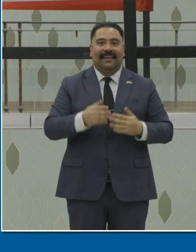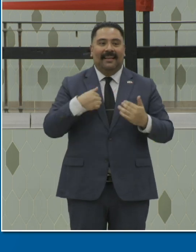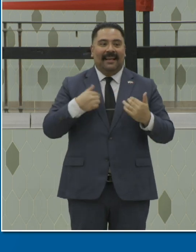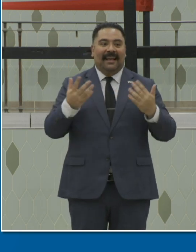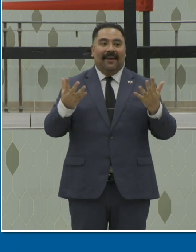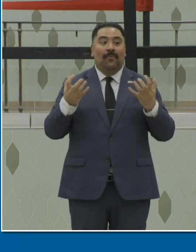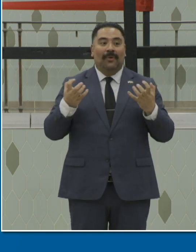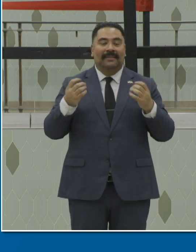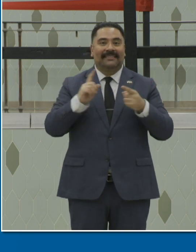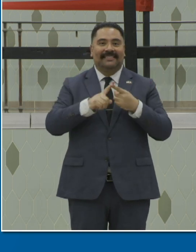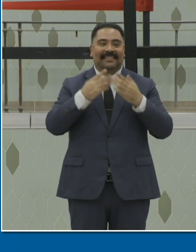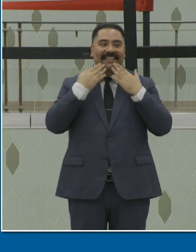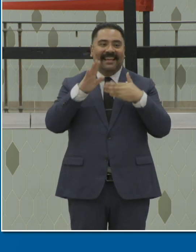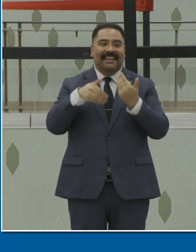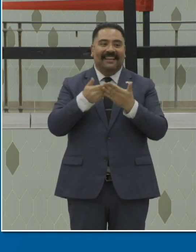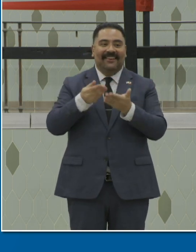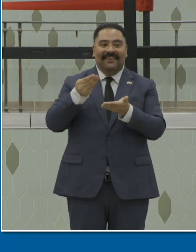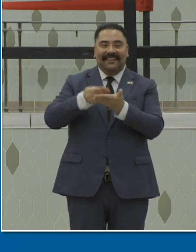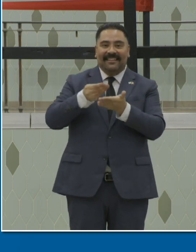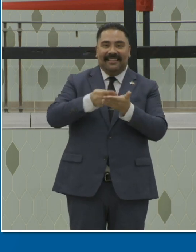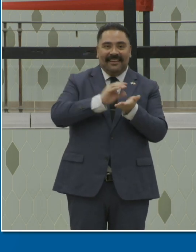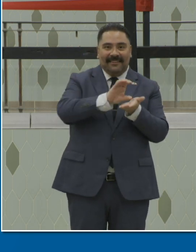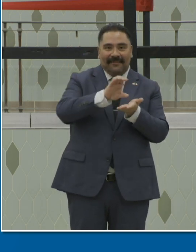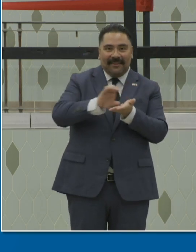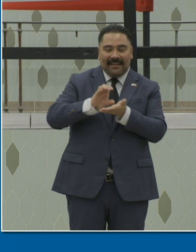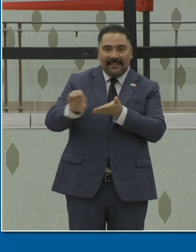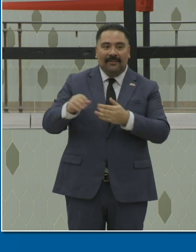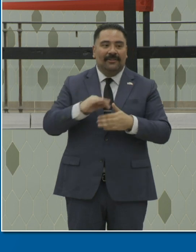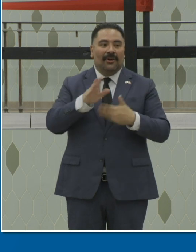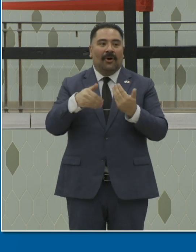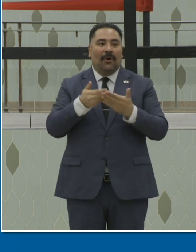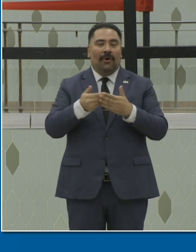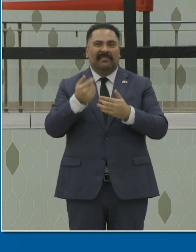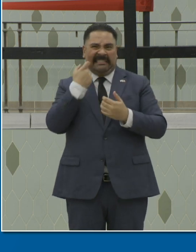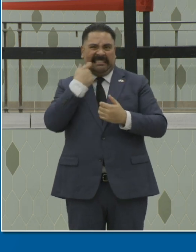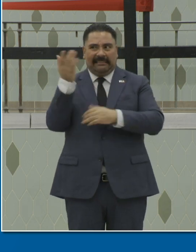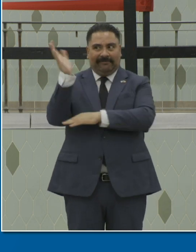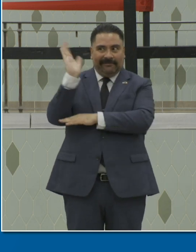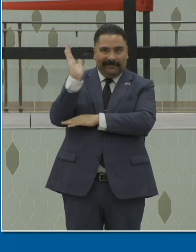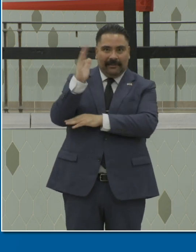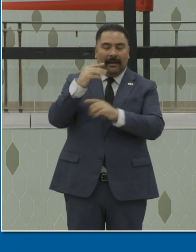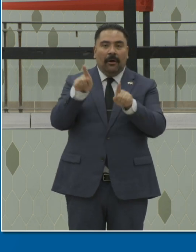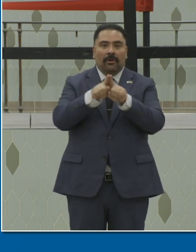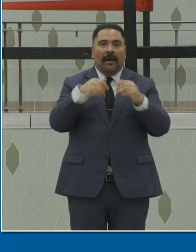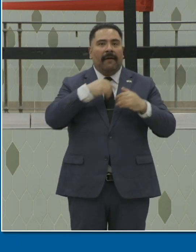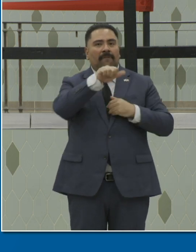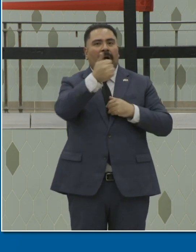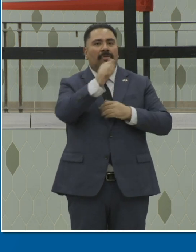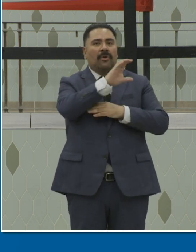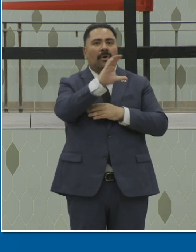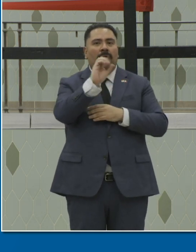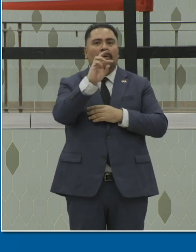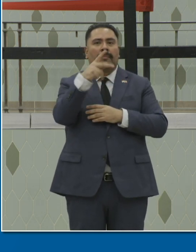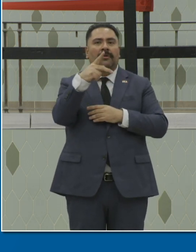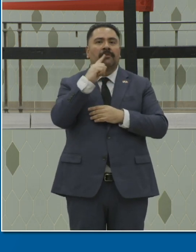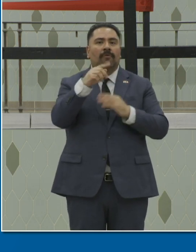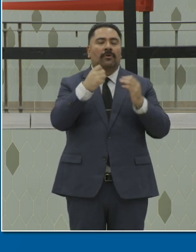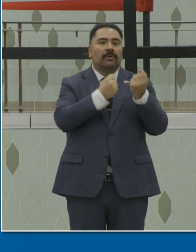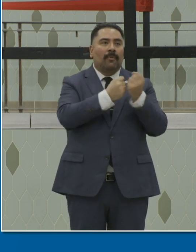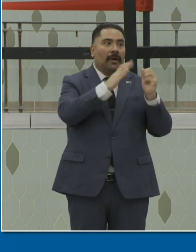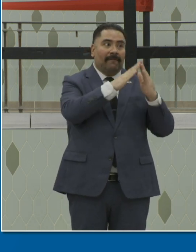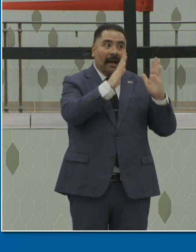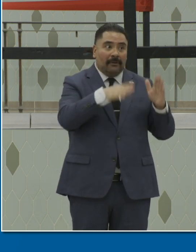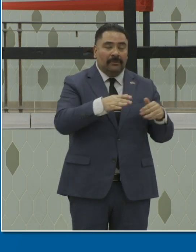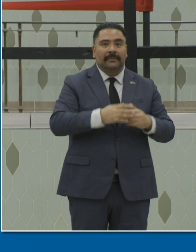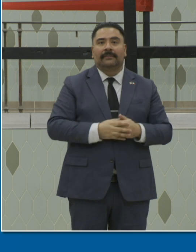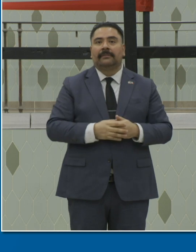I'd like to thank all the funders, those that spoke, and there's others, Corporation for Supportive